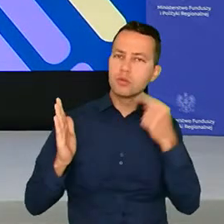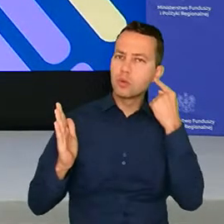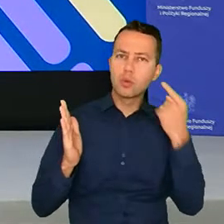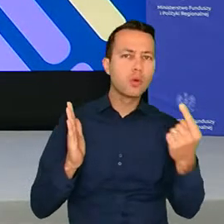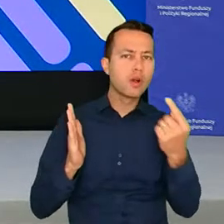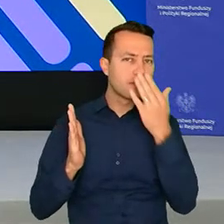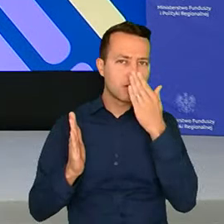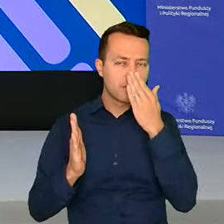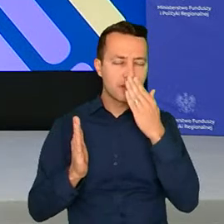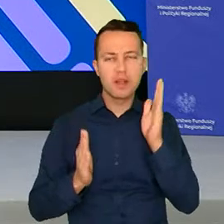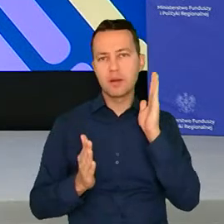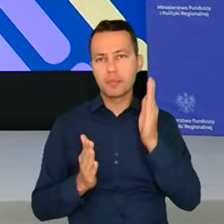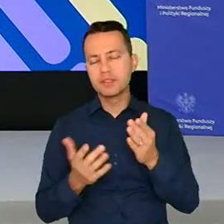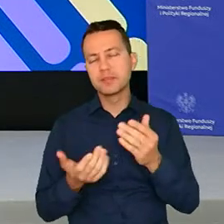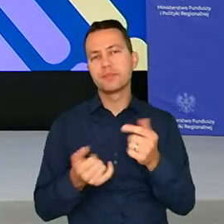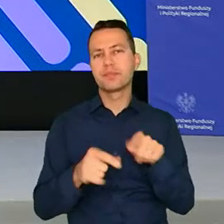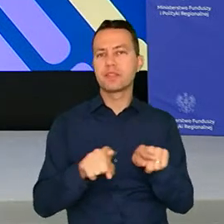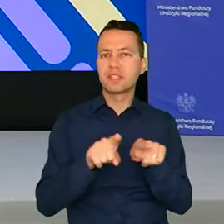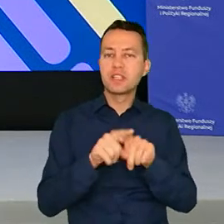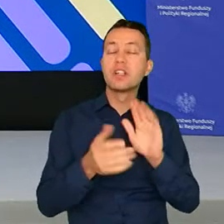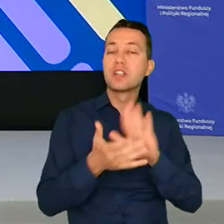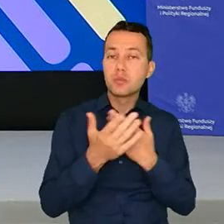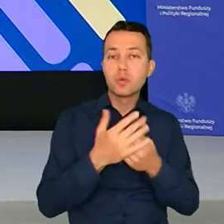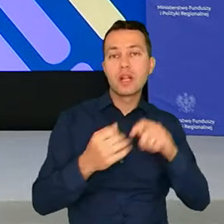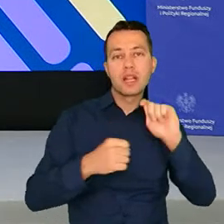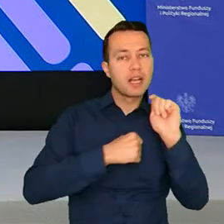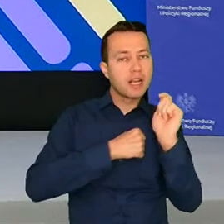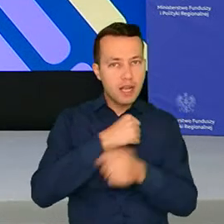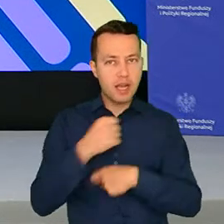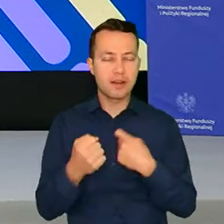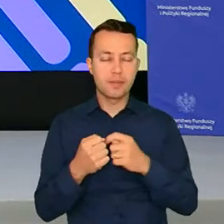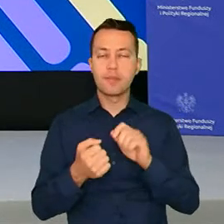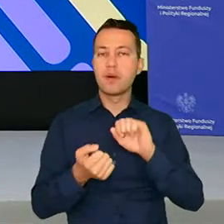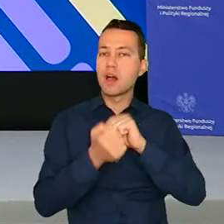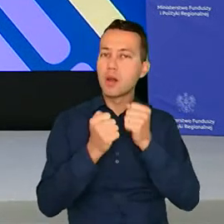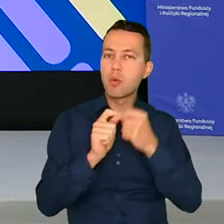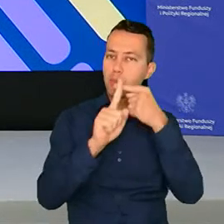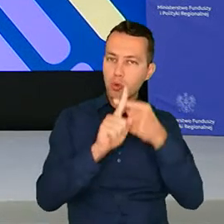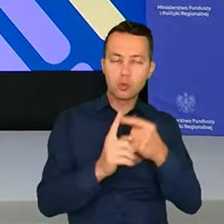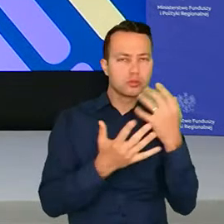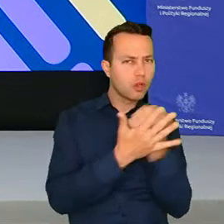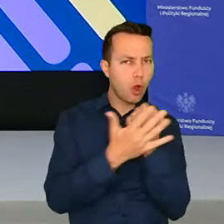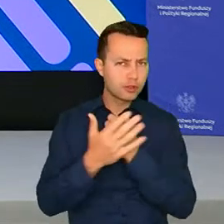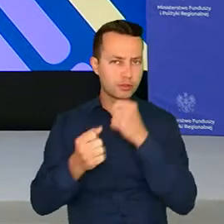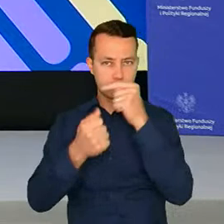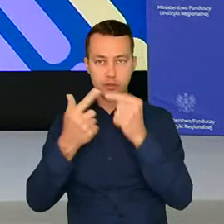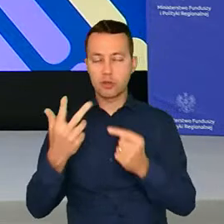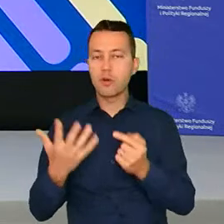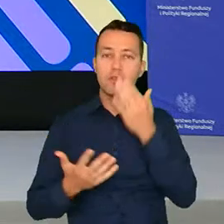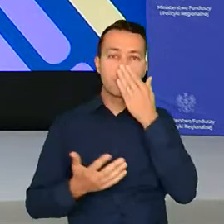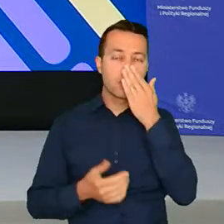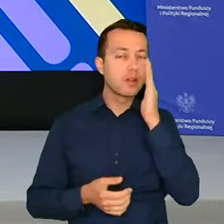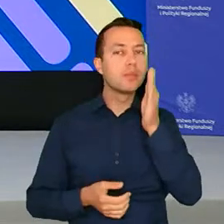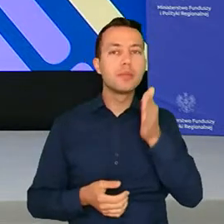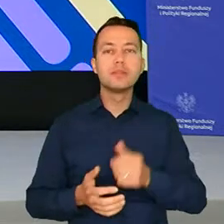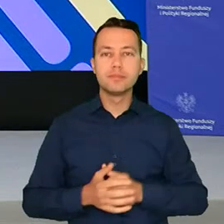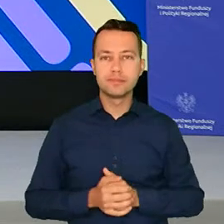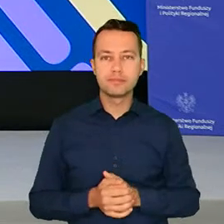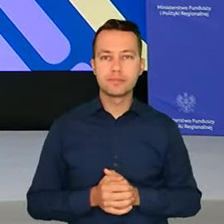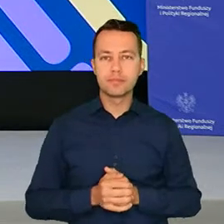this regulations, what will be the sanctions, what will be the penalties, what will be the benefits